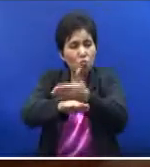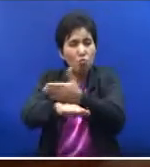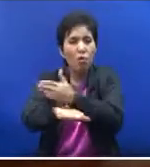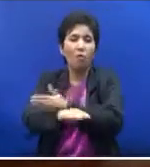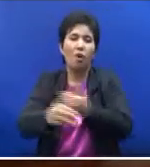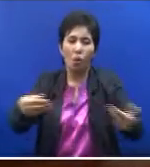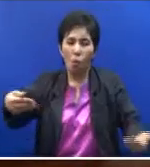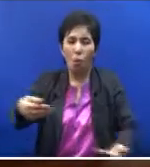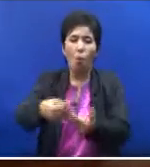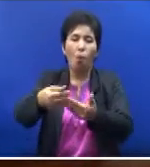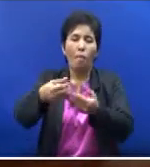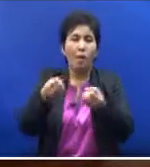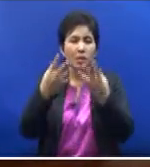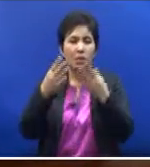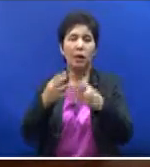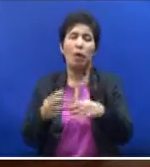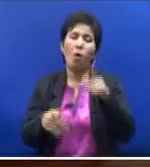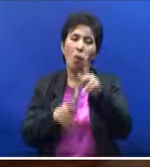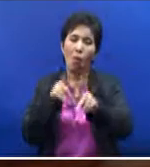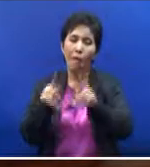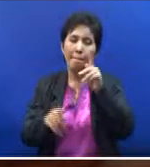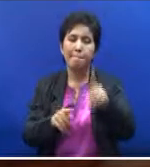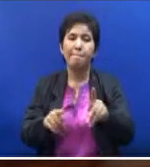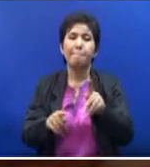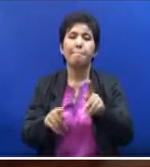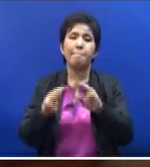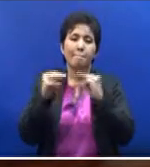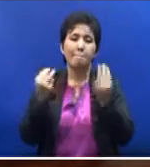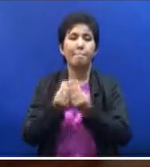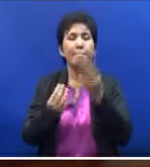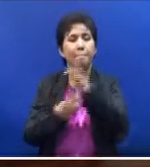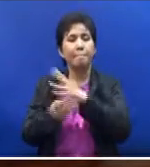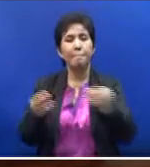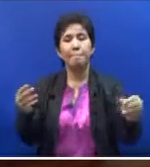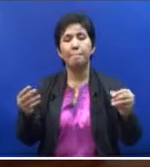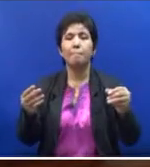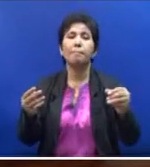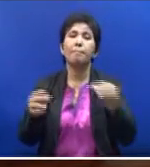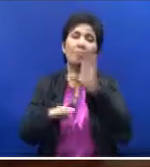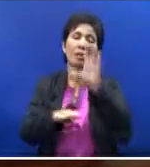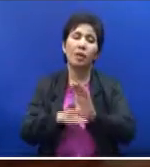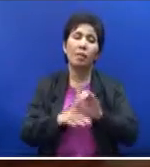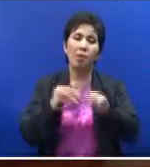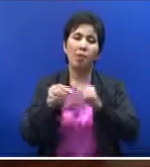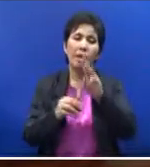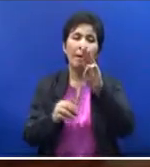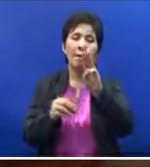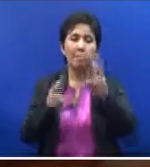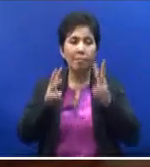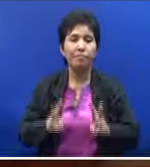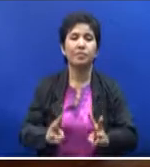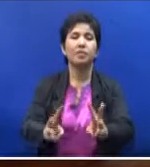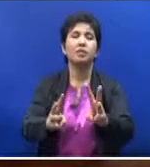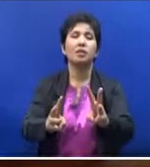about the connection between man, society, and culture, topic 2 discuss about the method, about the